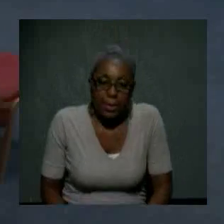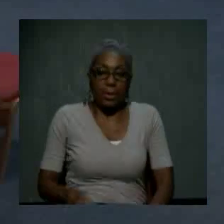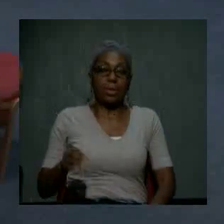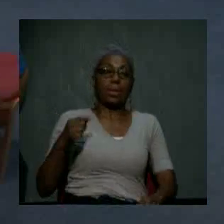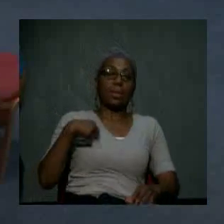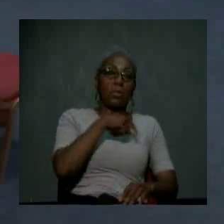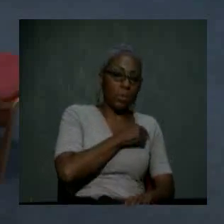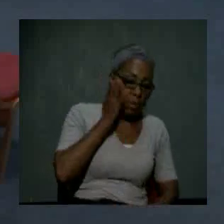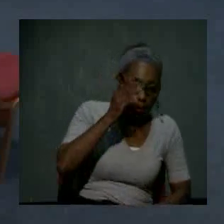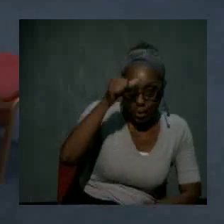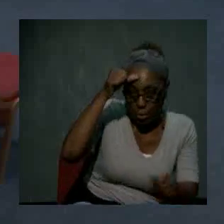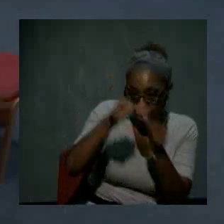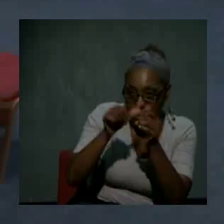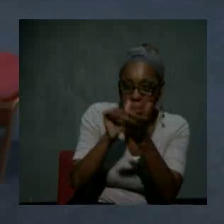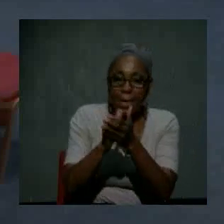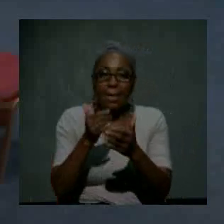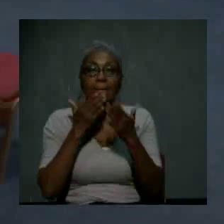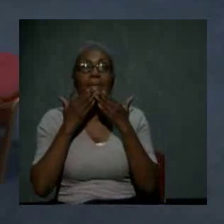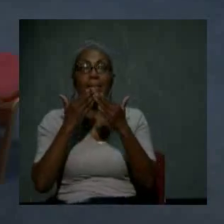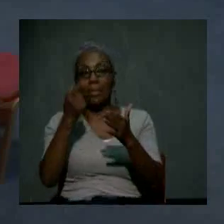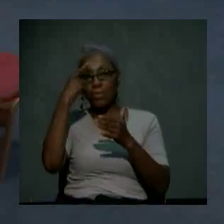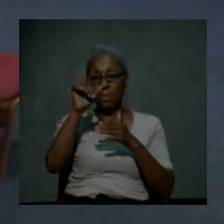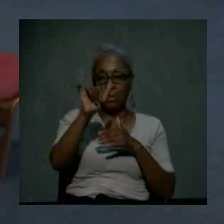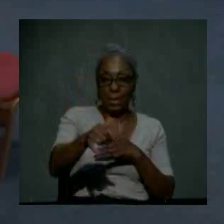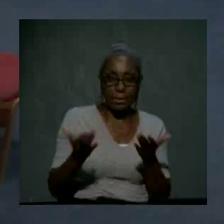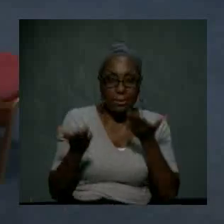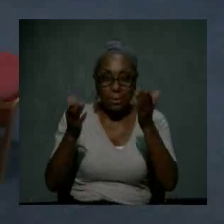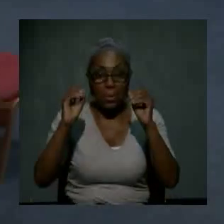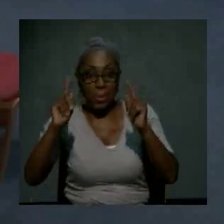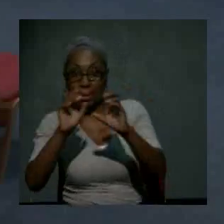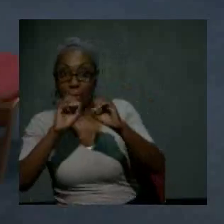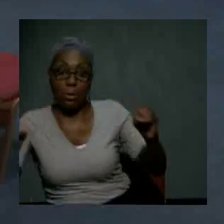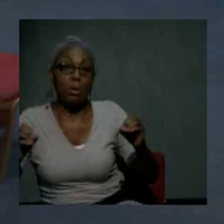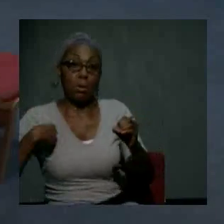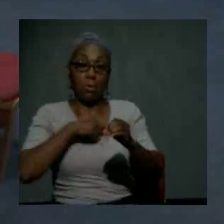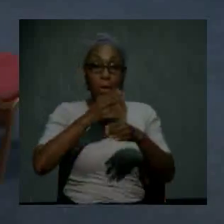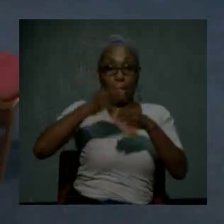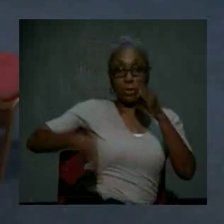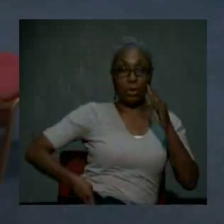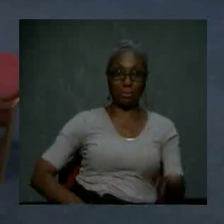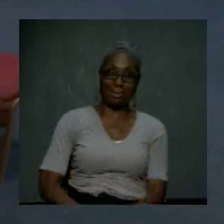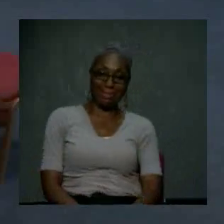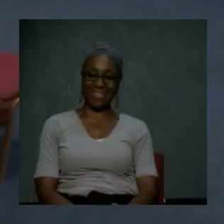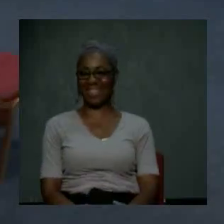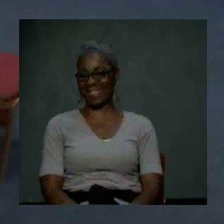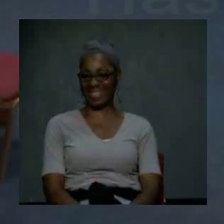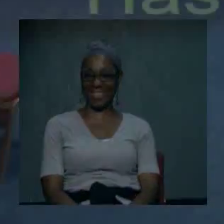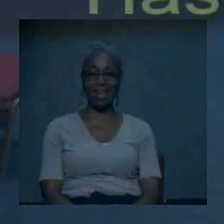Okay. Being no further business, we are adjourned.